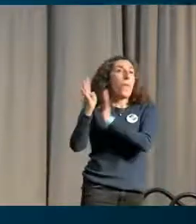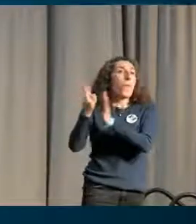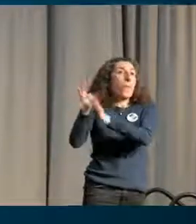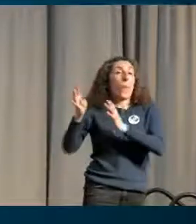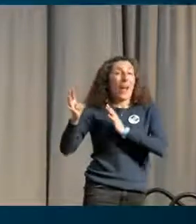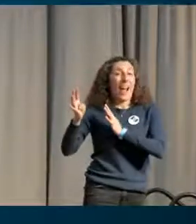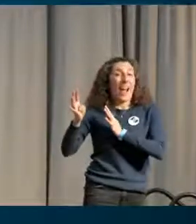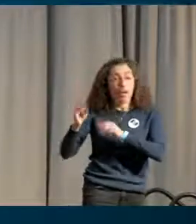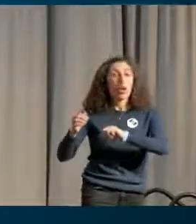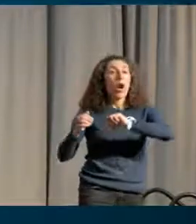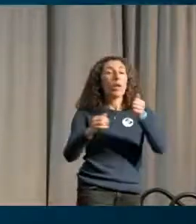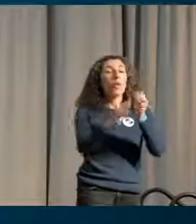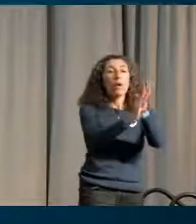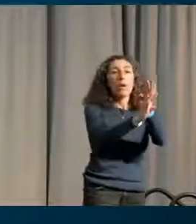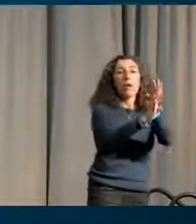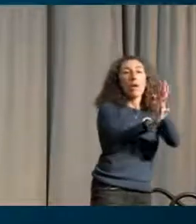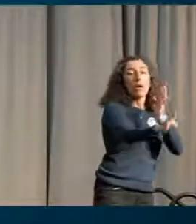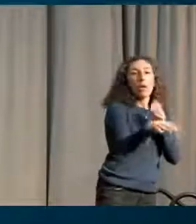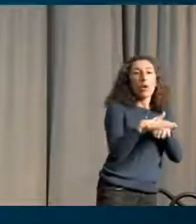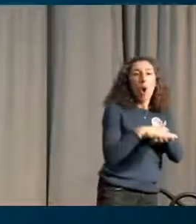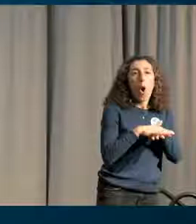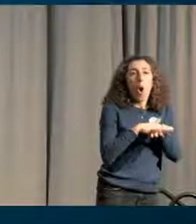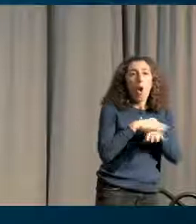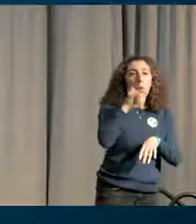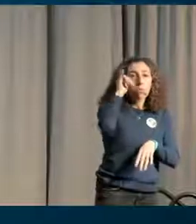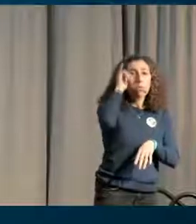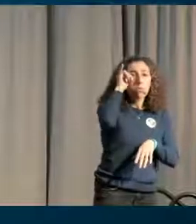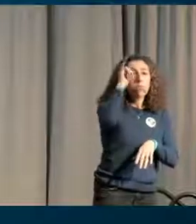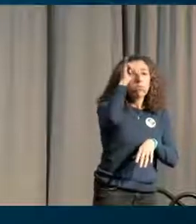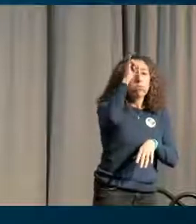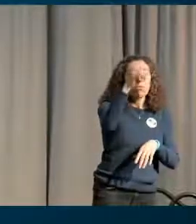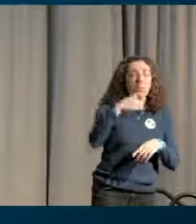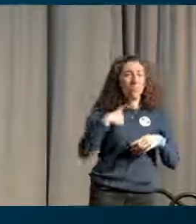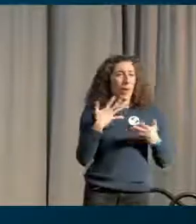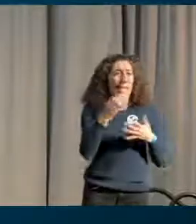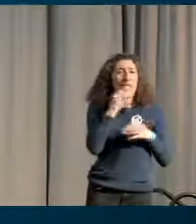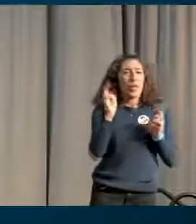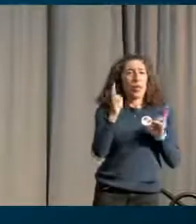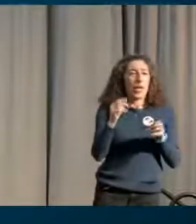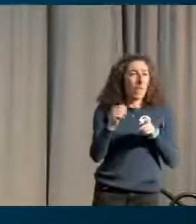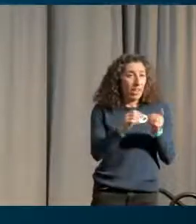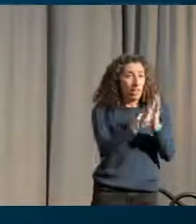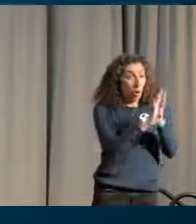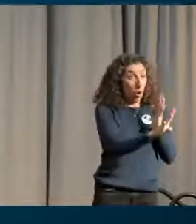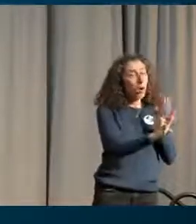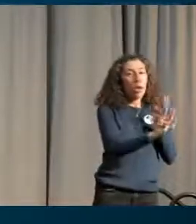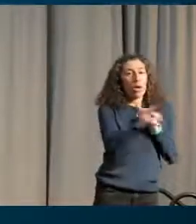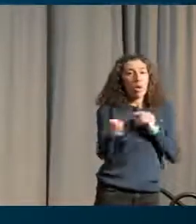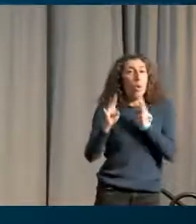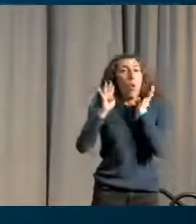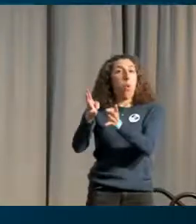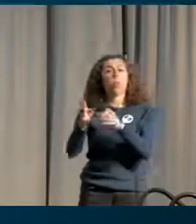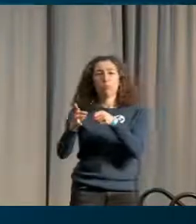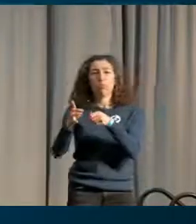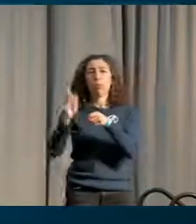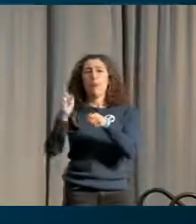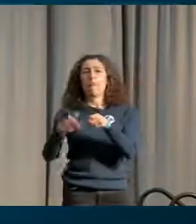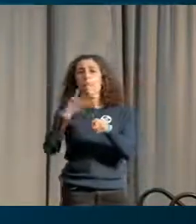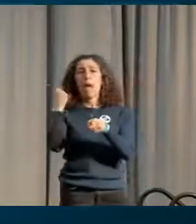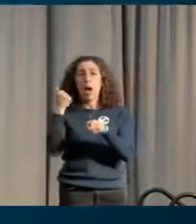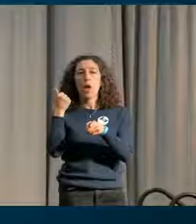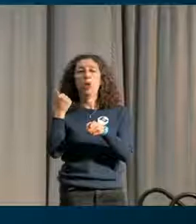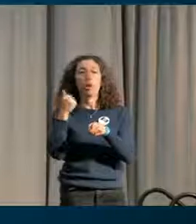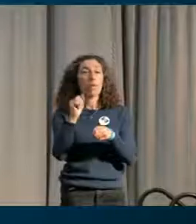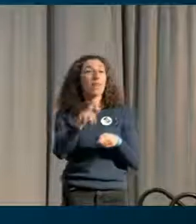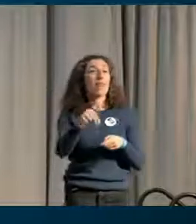really slow. Do you want to be on the slow-moving line or the fast-moving line? Yeah, I would want to be on the fast-moving line too. And that's